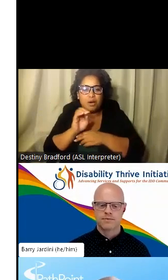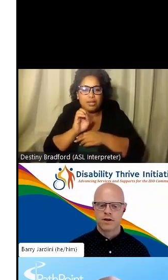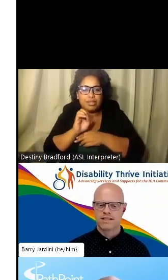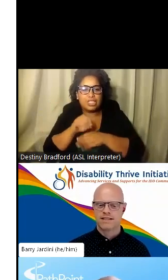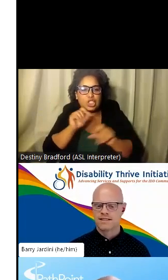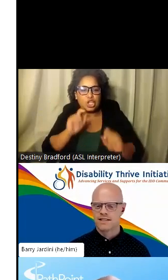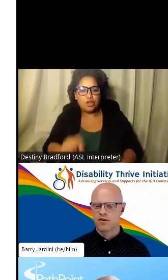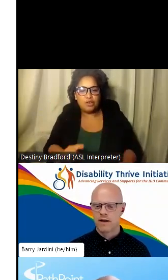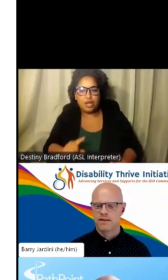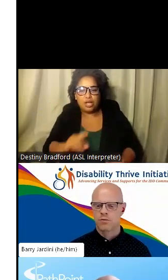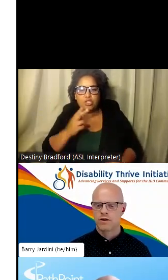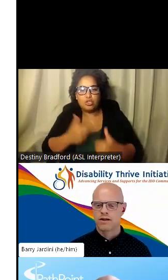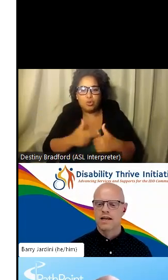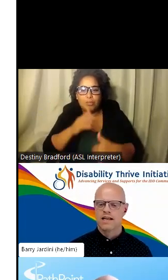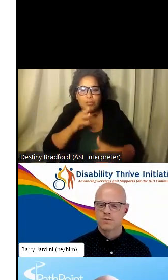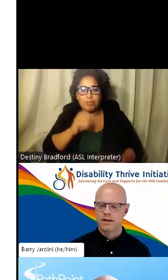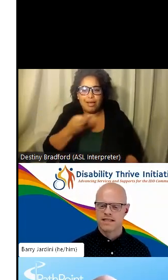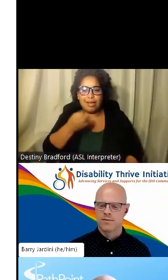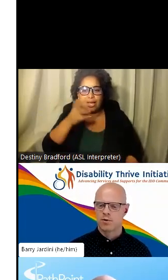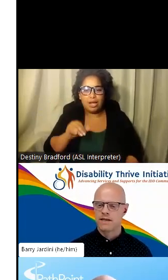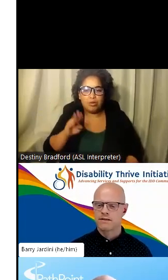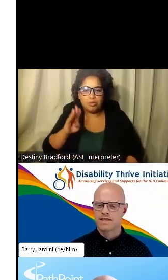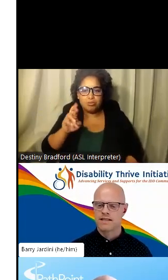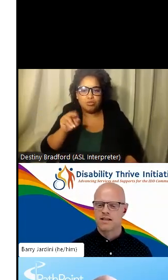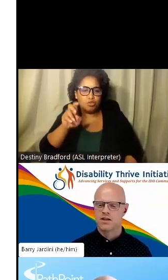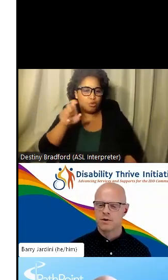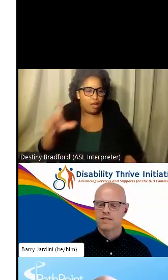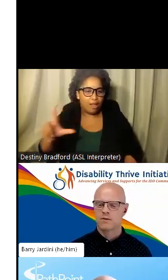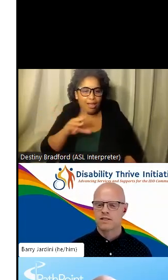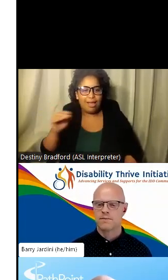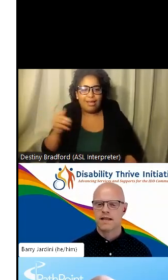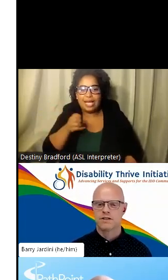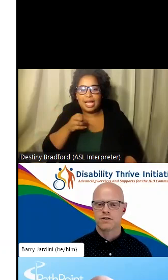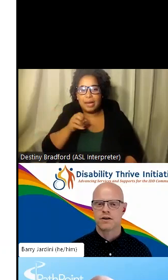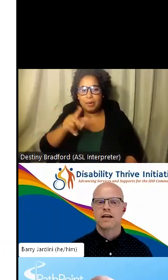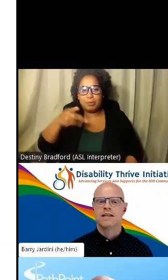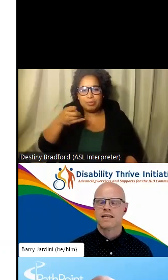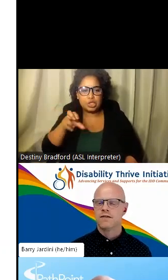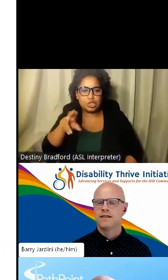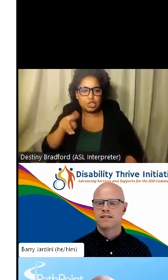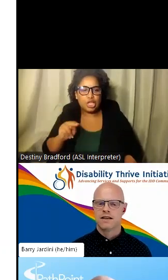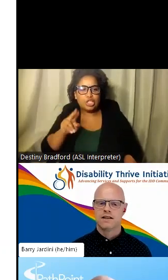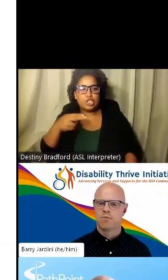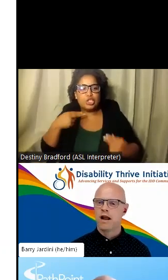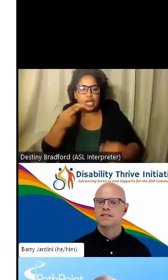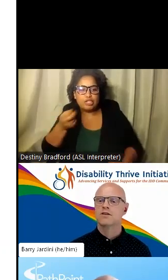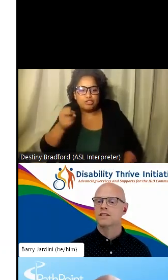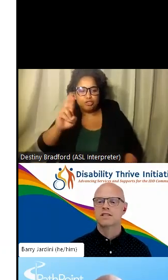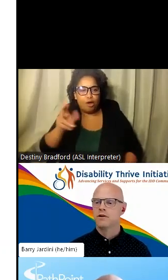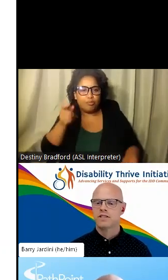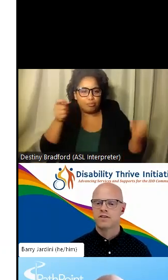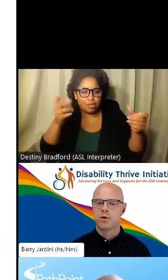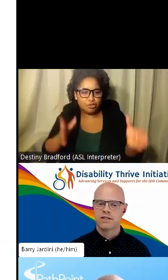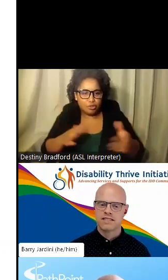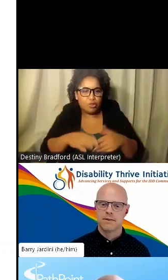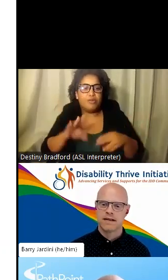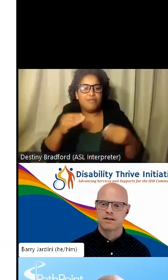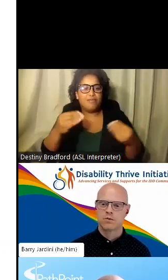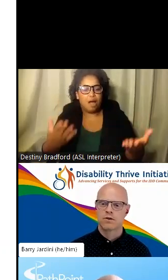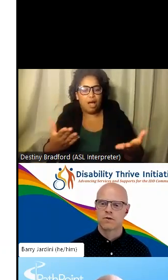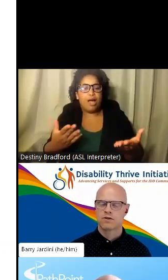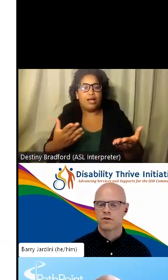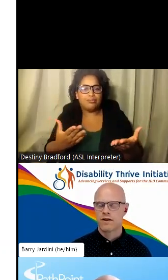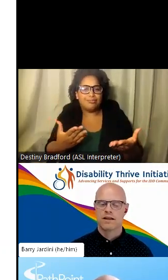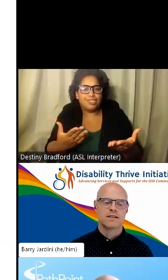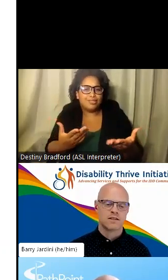Brule, the president and CEO of PathPoint, as well as April Peterson, the human resources manager, to give us the practical experience of participating